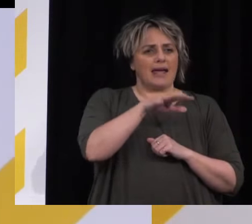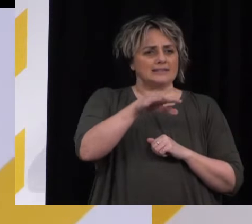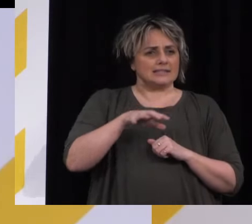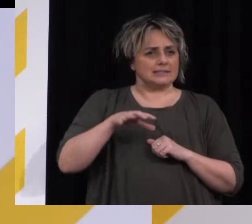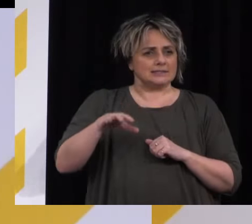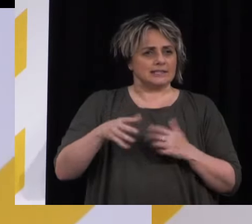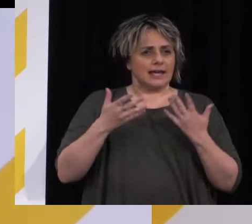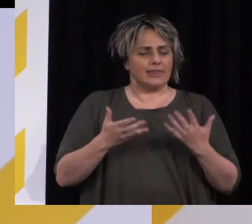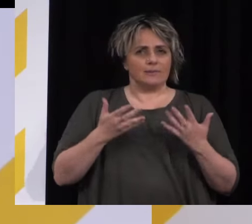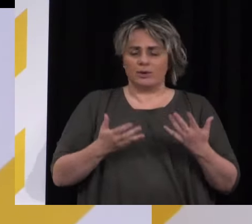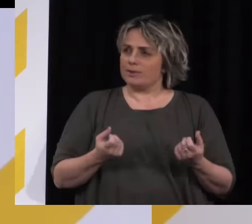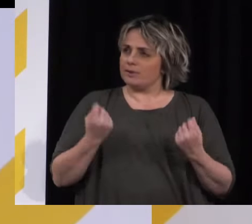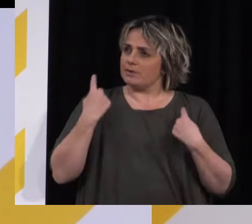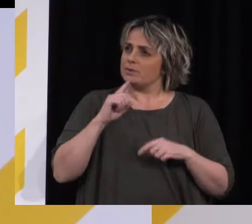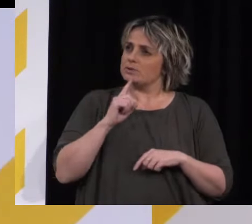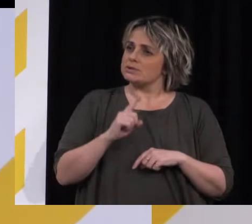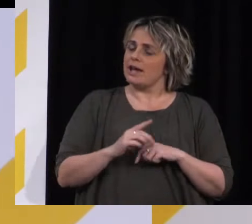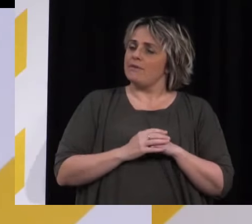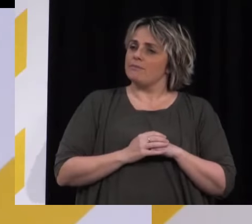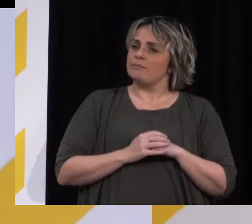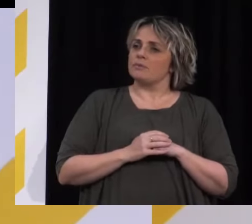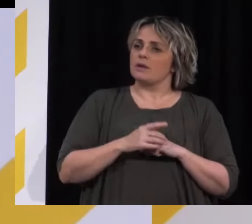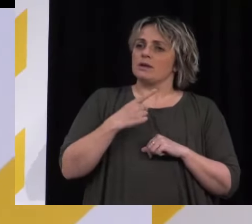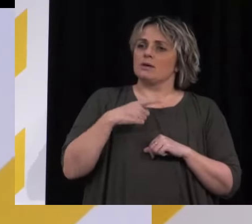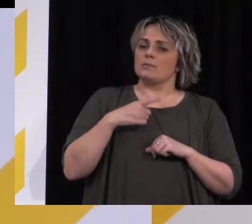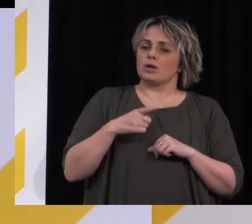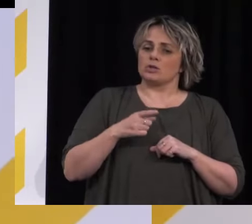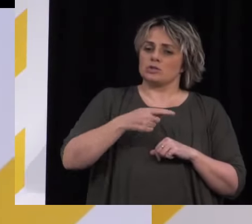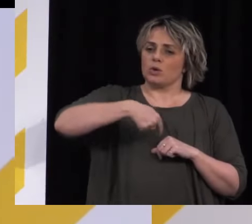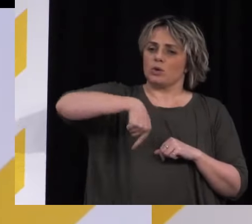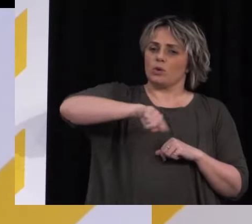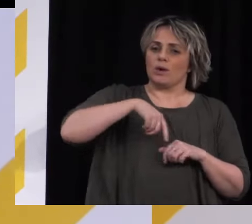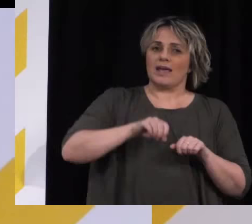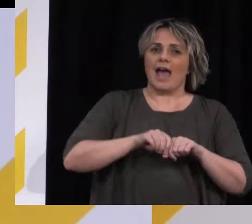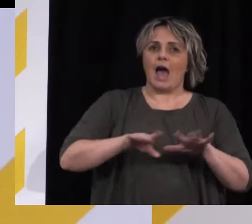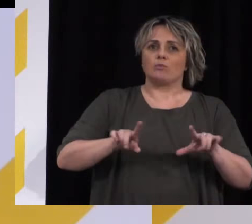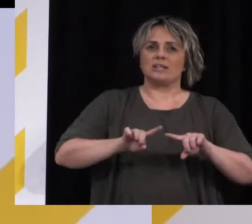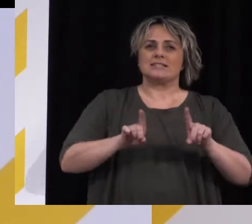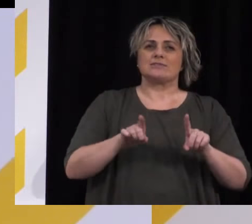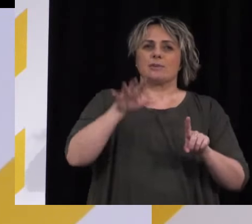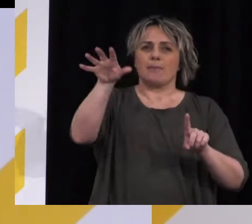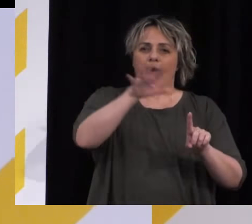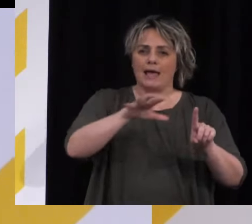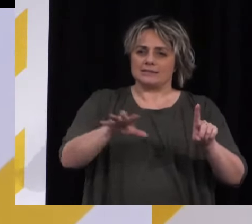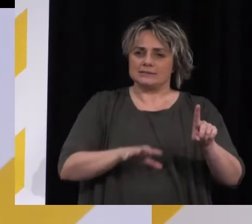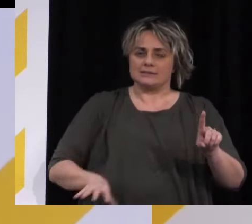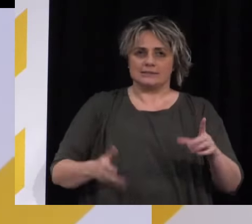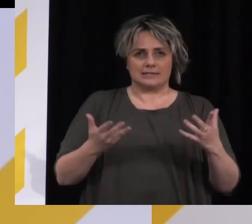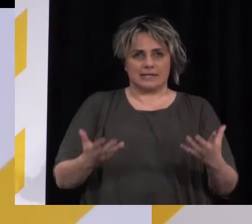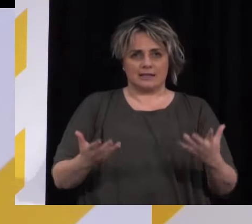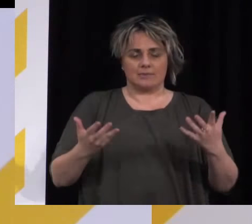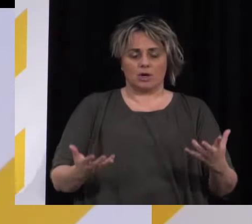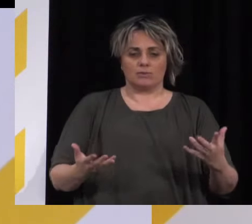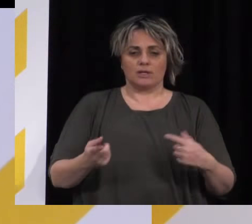And I think in part it's because of the differences in where our outbreaks currently are. So